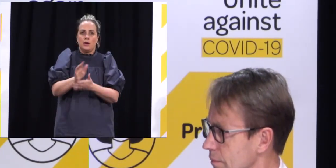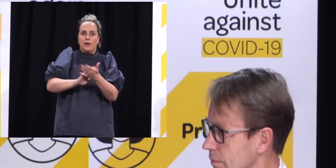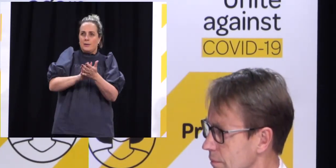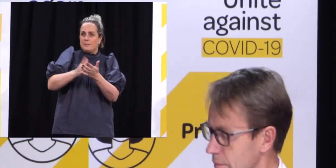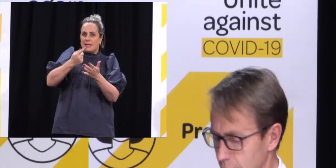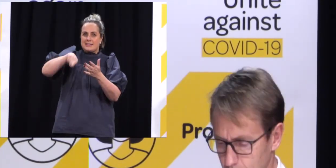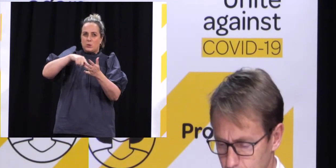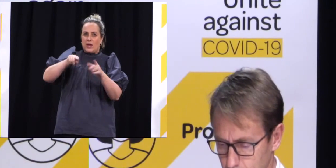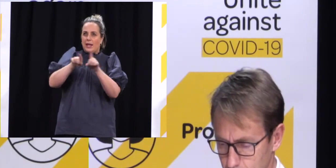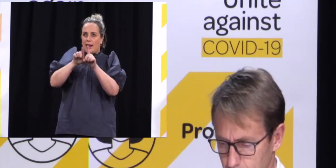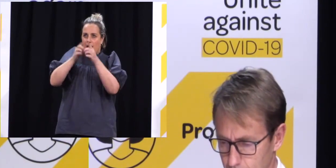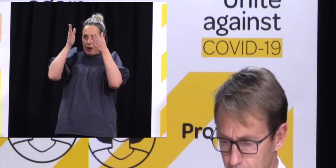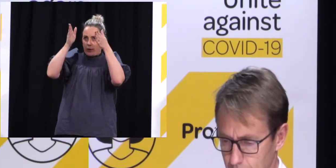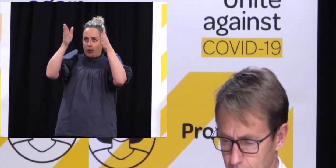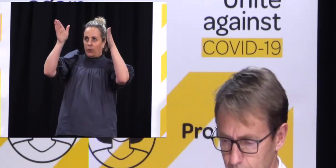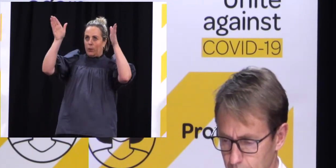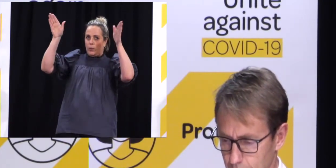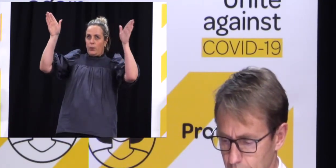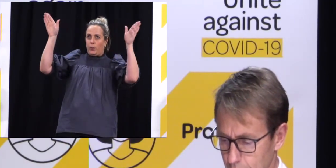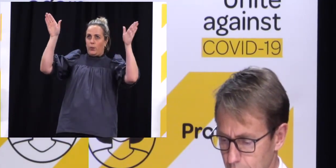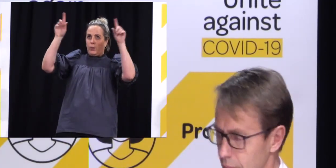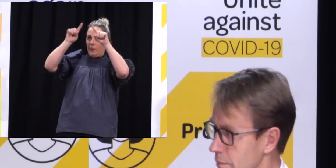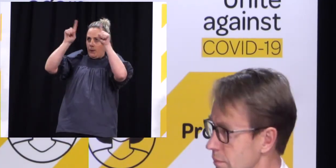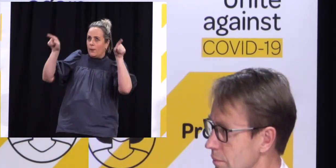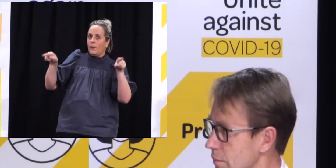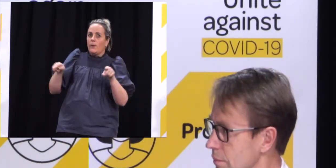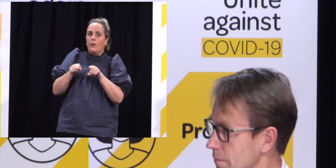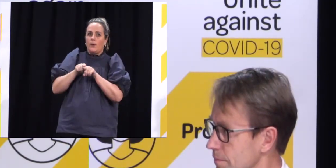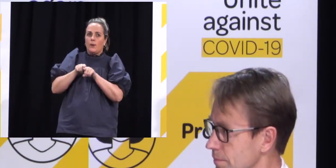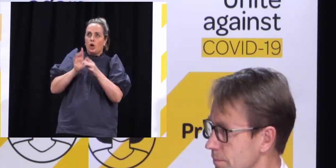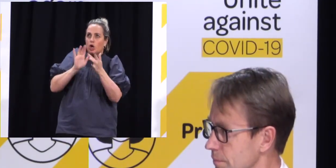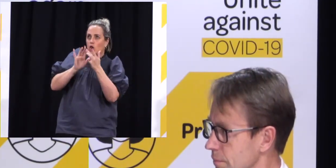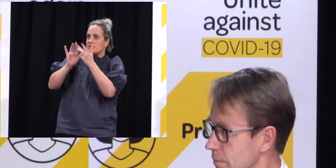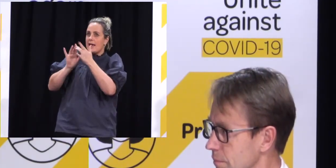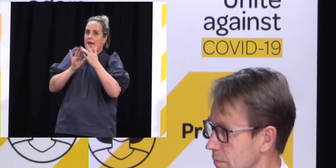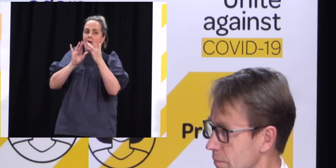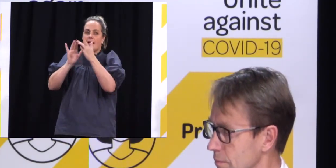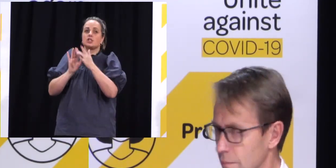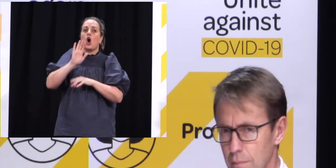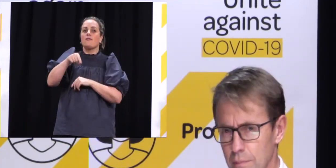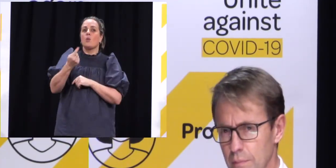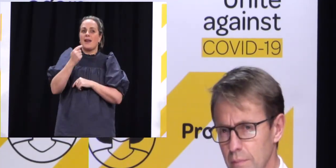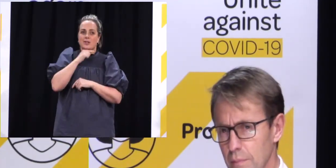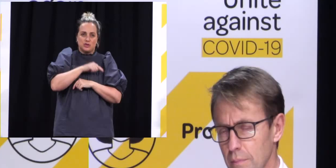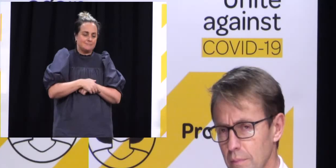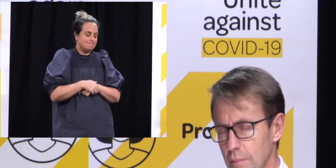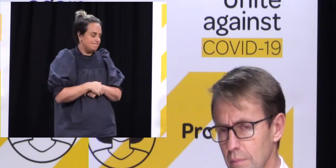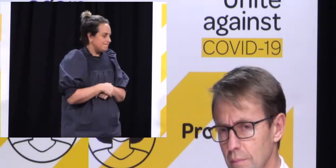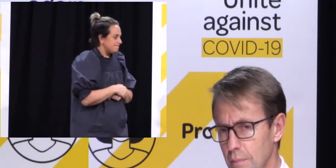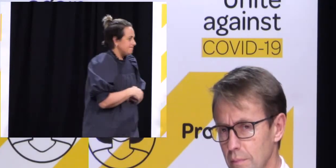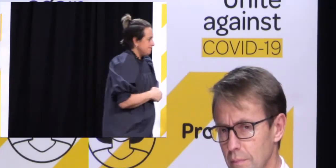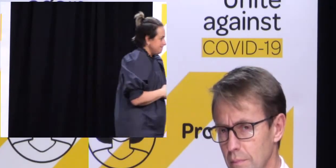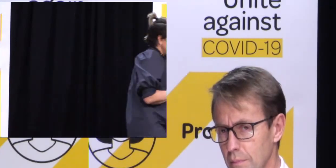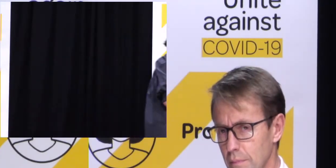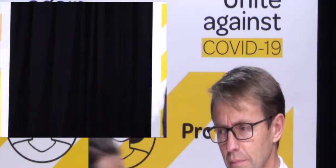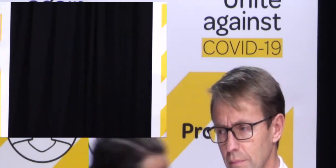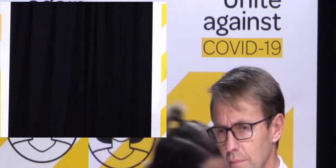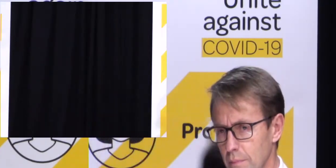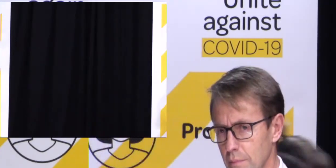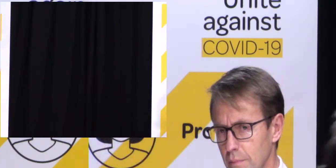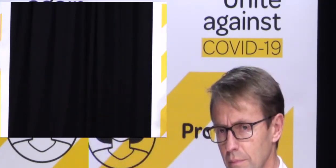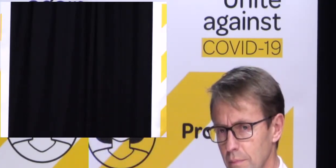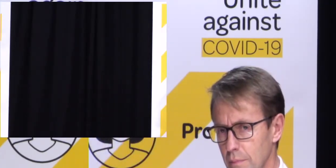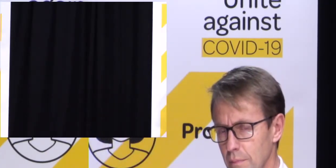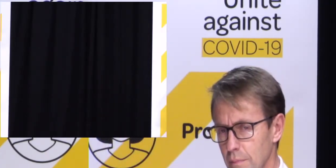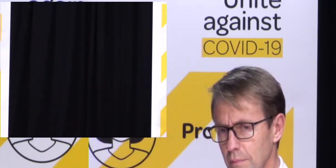our large locations. So those are known contacts, and it's over 100. And knowing what we know now about Delta,